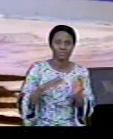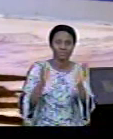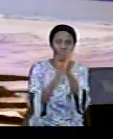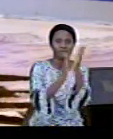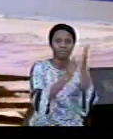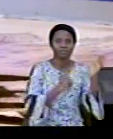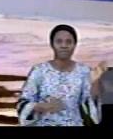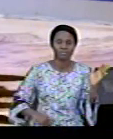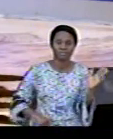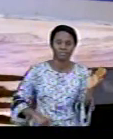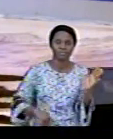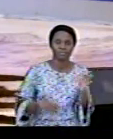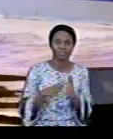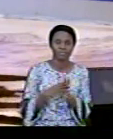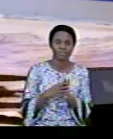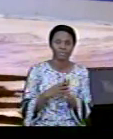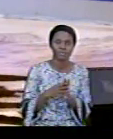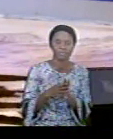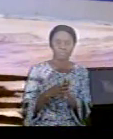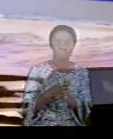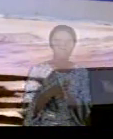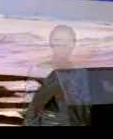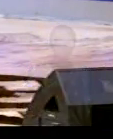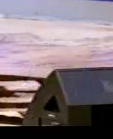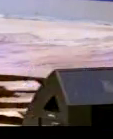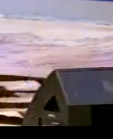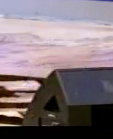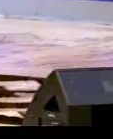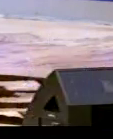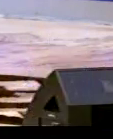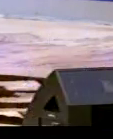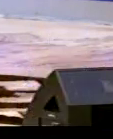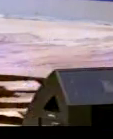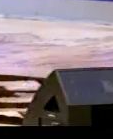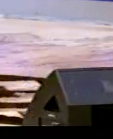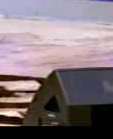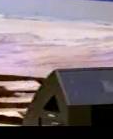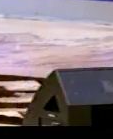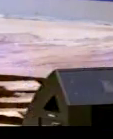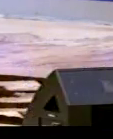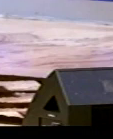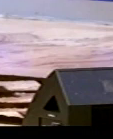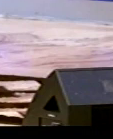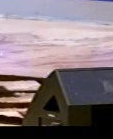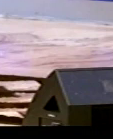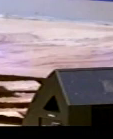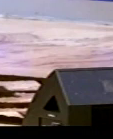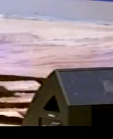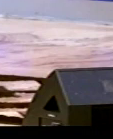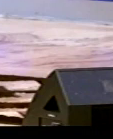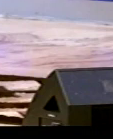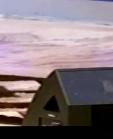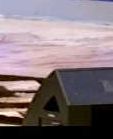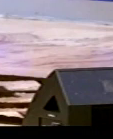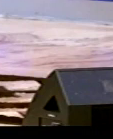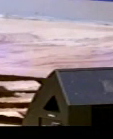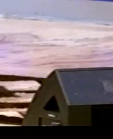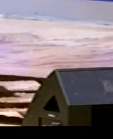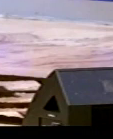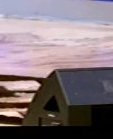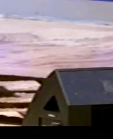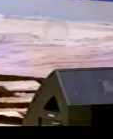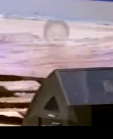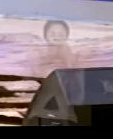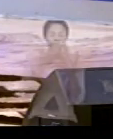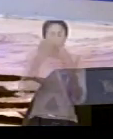Father, we thank you for the Bible study. Thank you for bringing us together. Thank you for your purpose, your